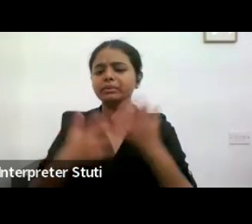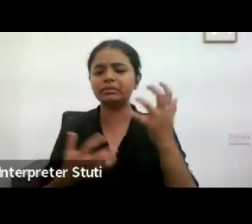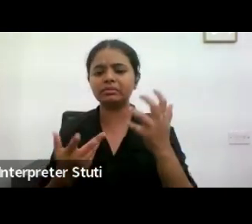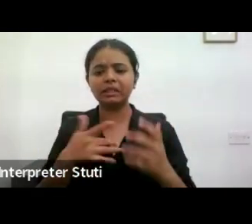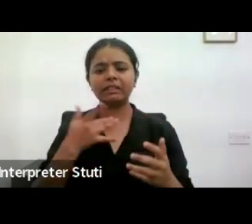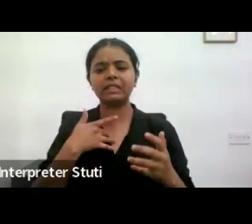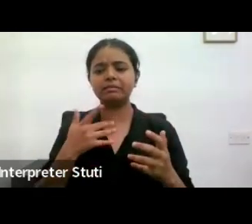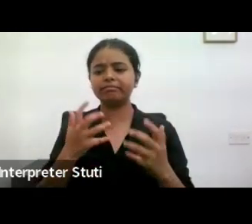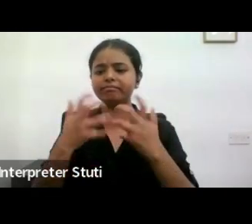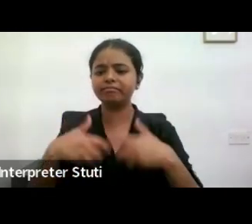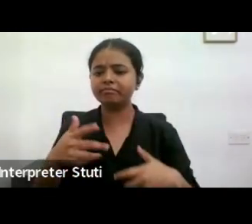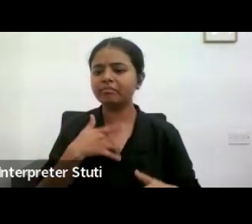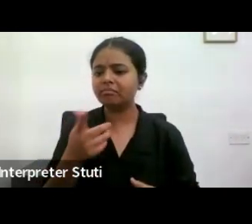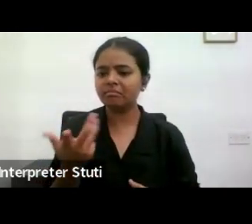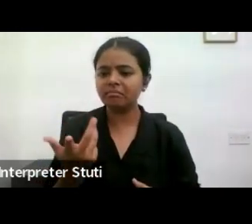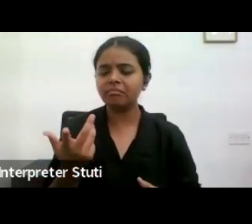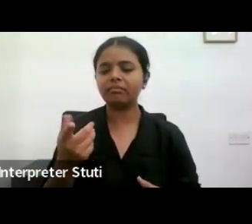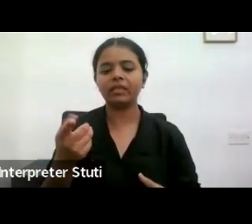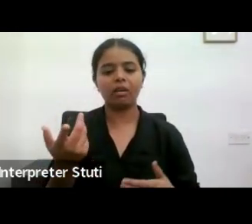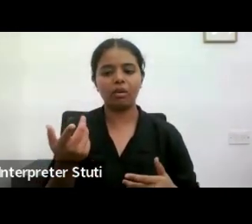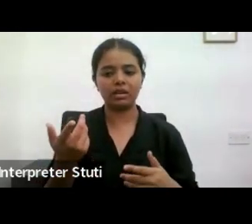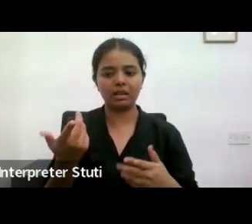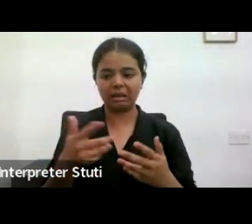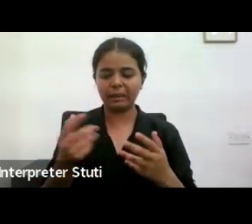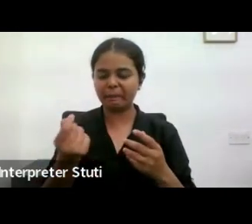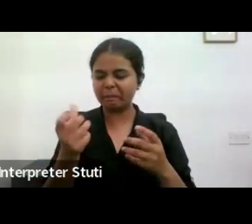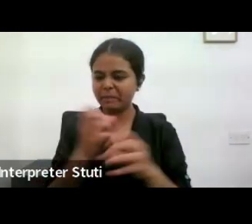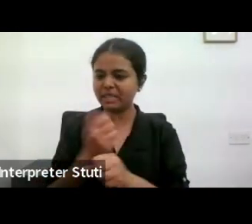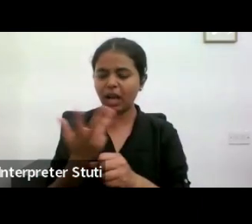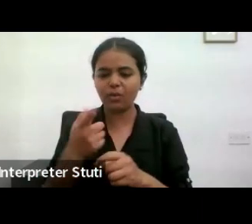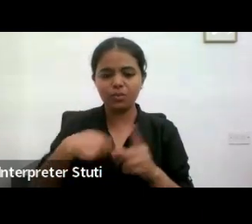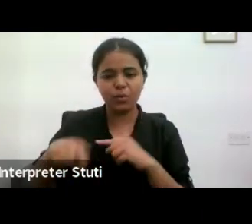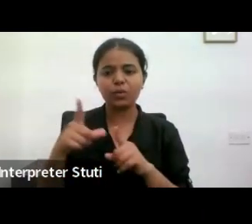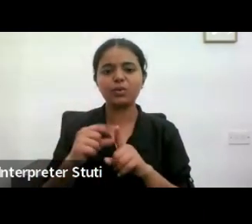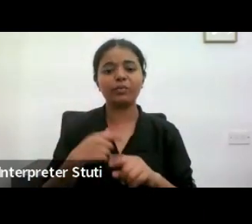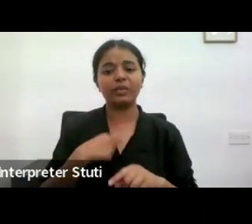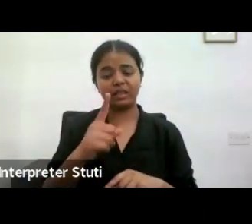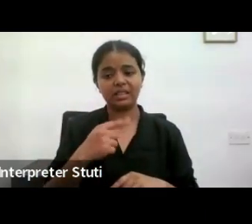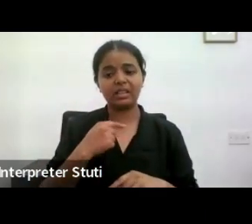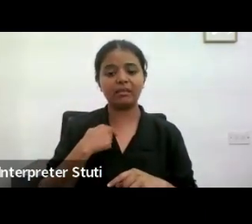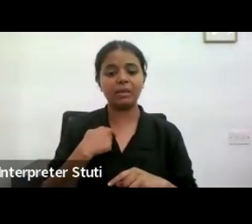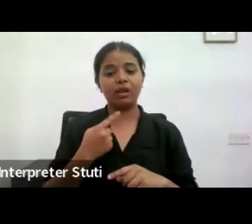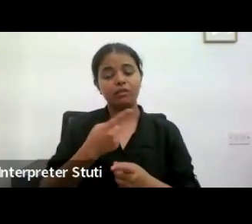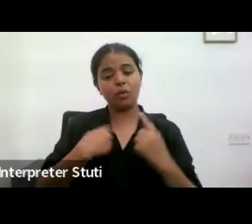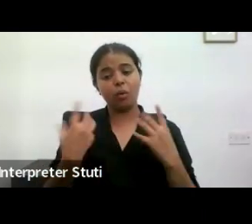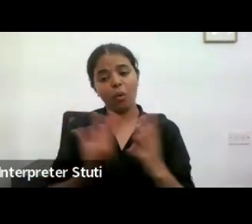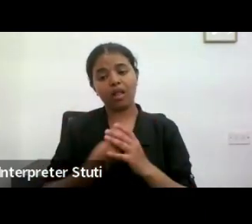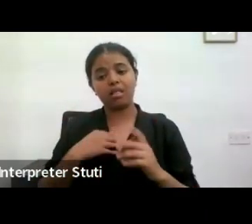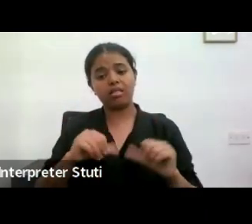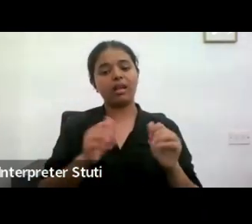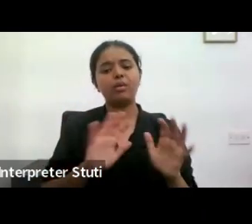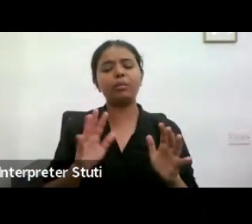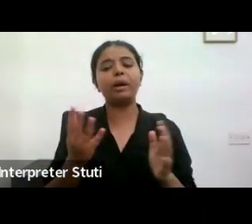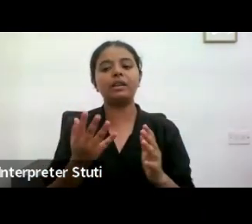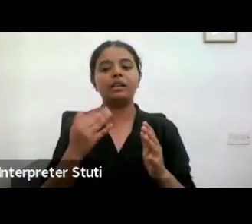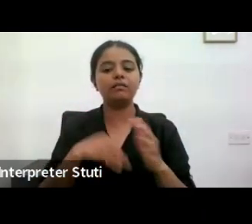communities. This is not work that can be done by one organization, but these are some of the very specific kinds of things that